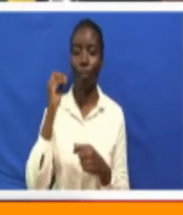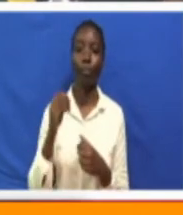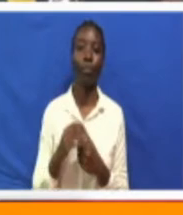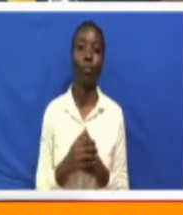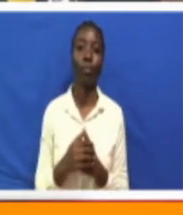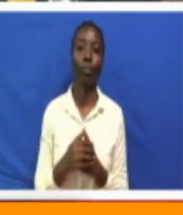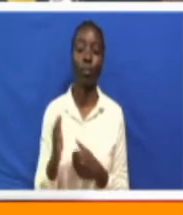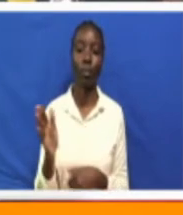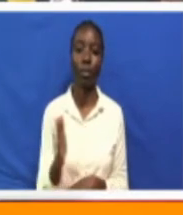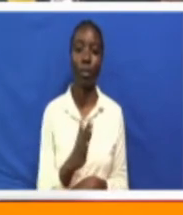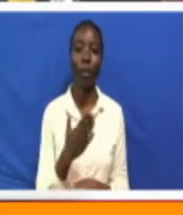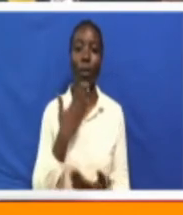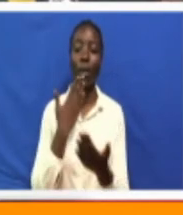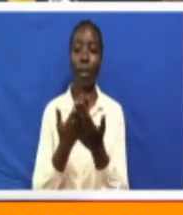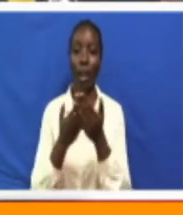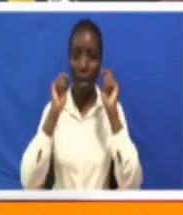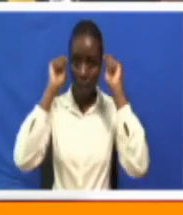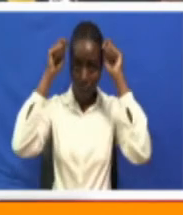foreign